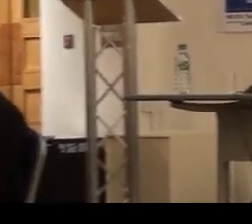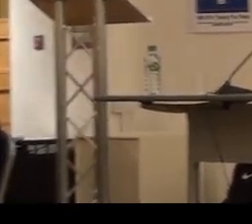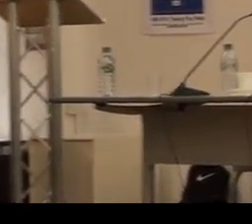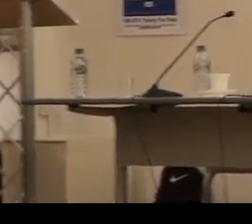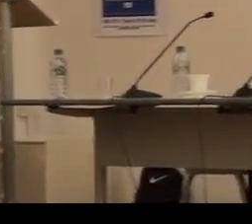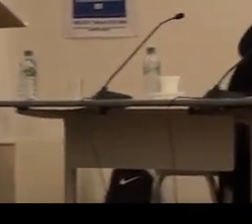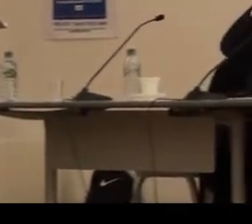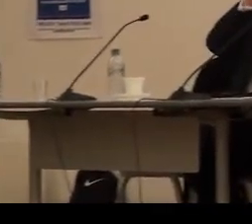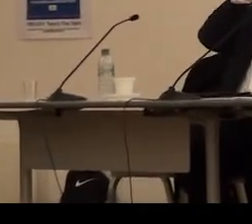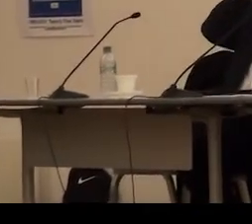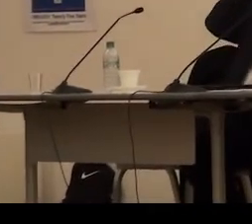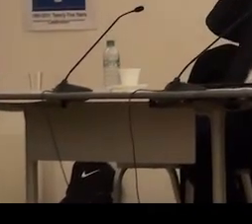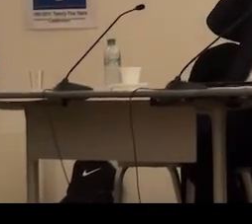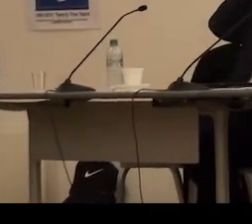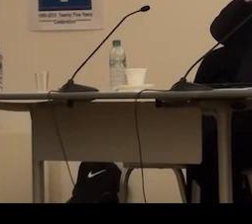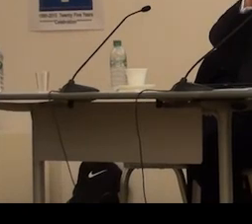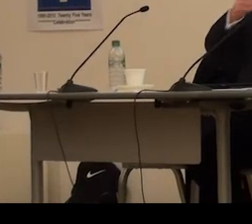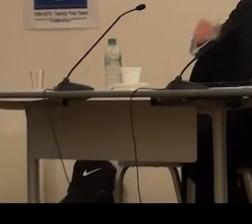Thank you very much.